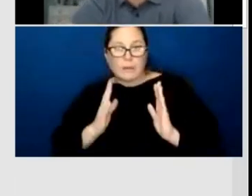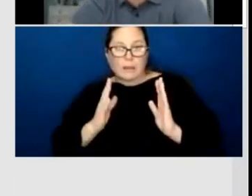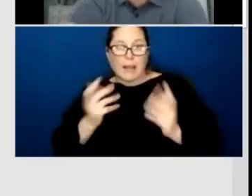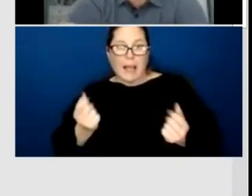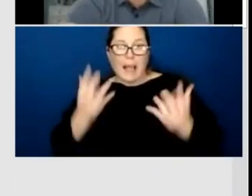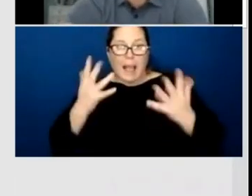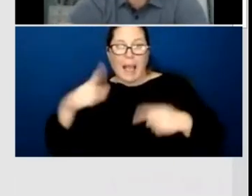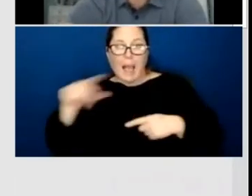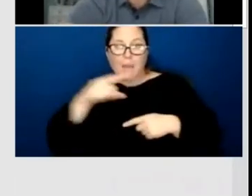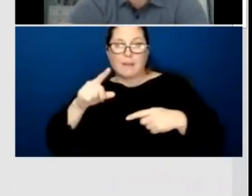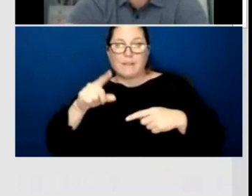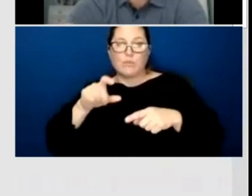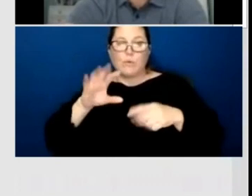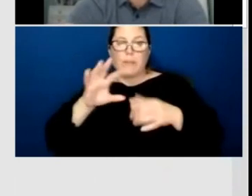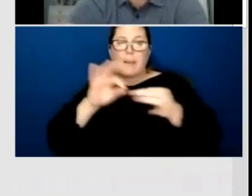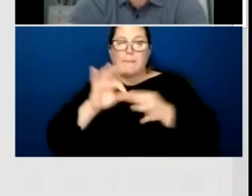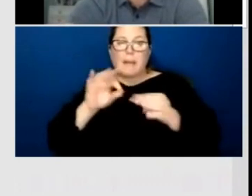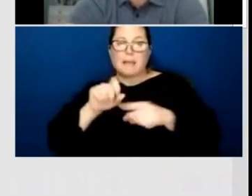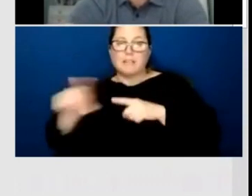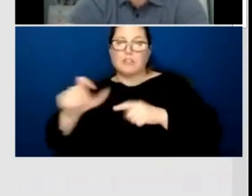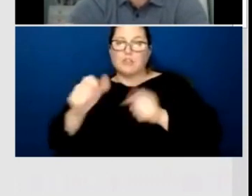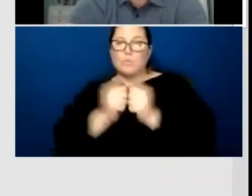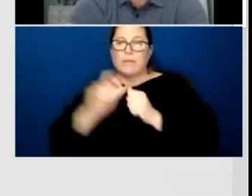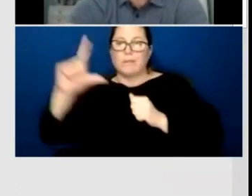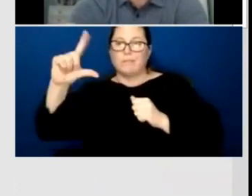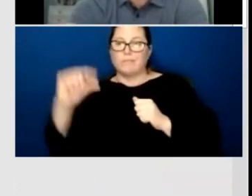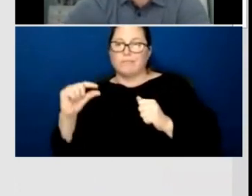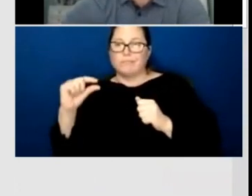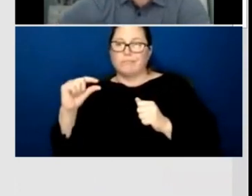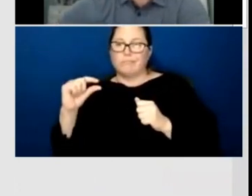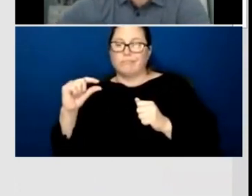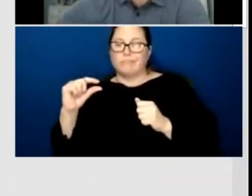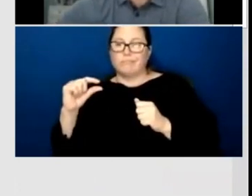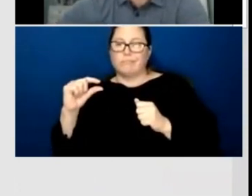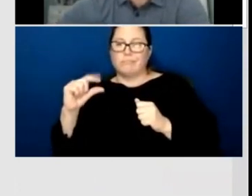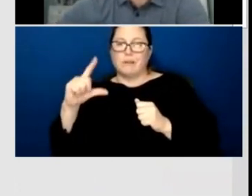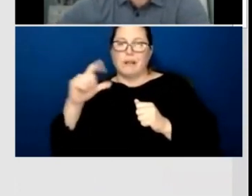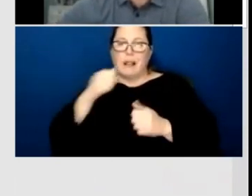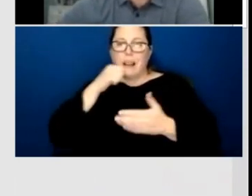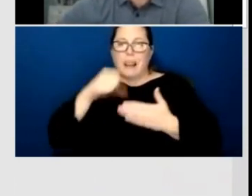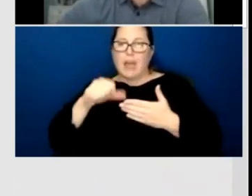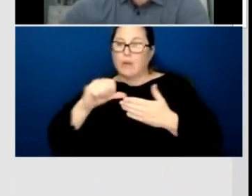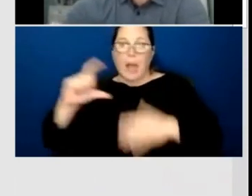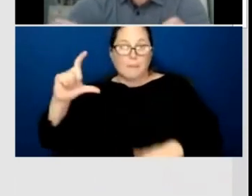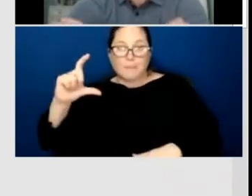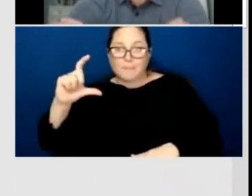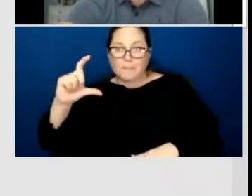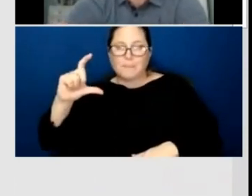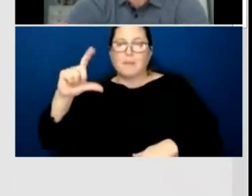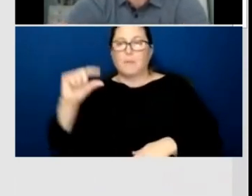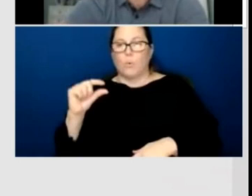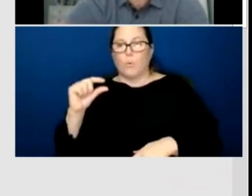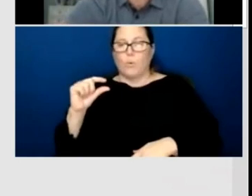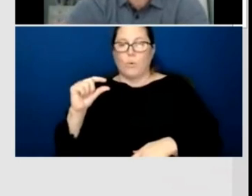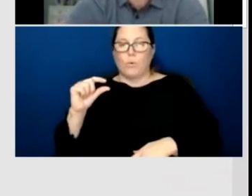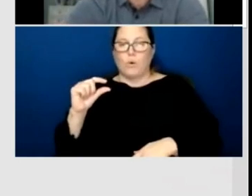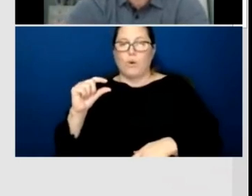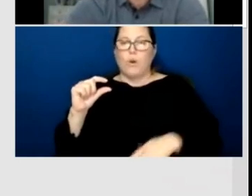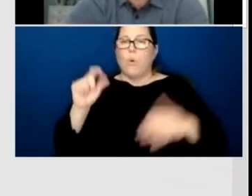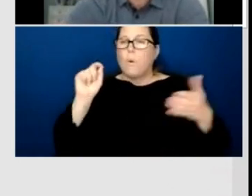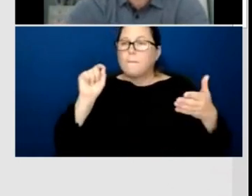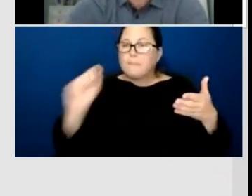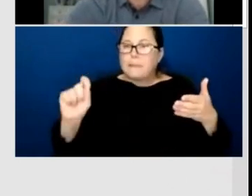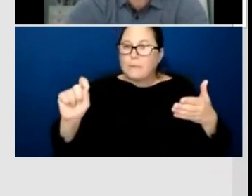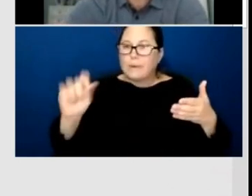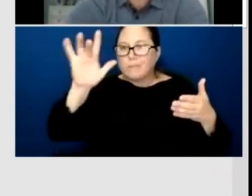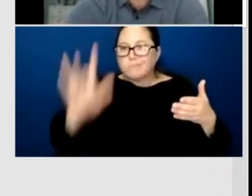lowercase letters? All the time, lowercase letters, not all the time, punctuation, looking like text messages, right? This is